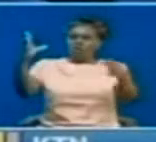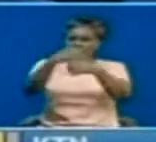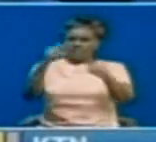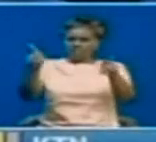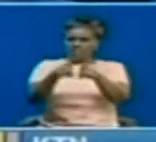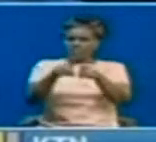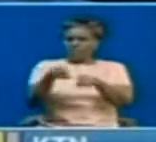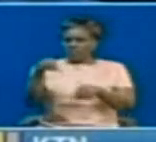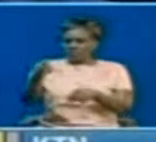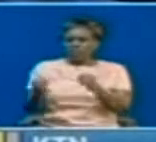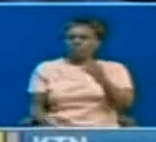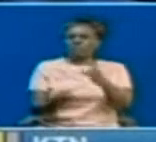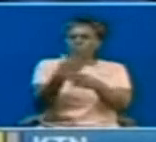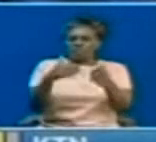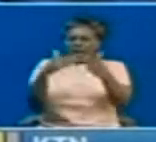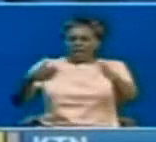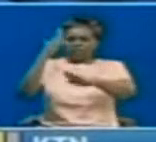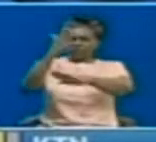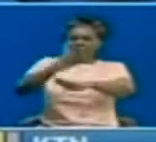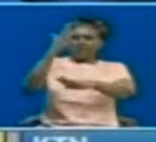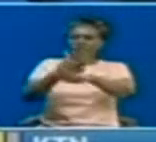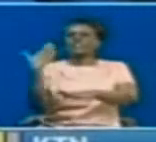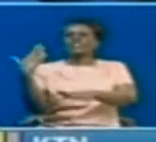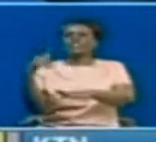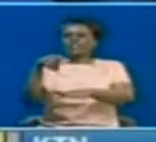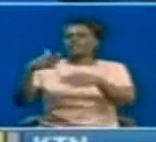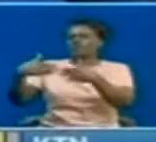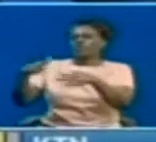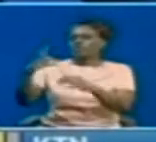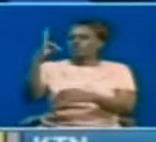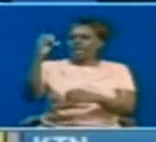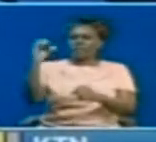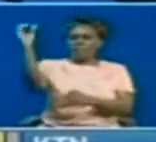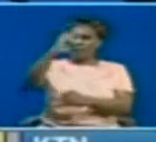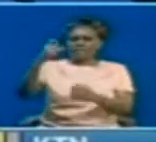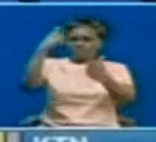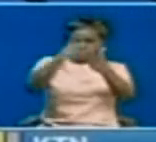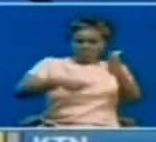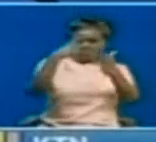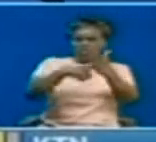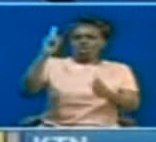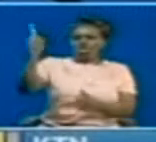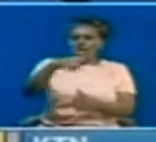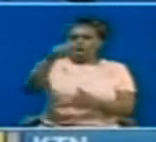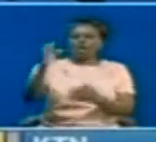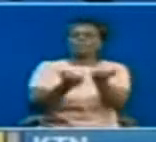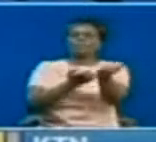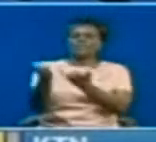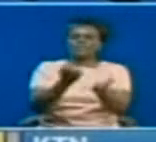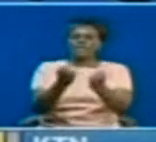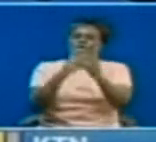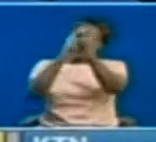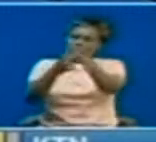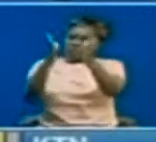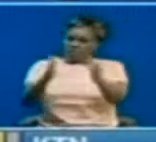Philips East Africa to launch anti-counterfeit campaigns after losing 30% of its revenues to illegal trade of its products. Charles